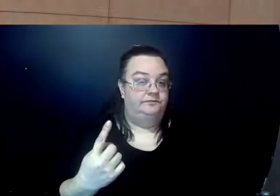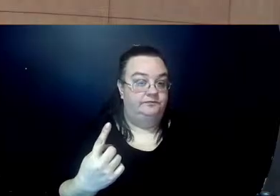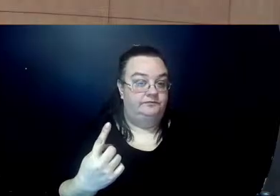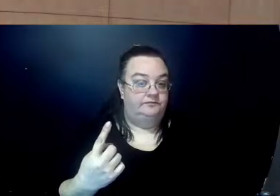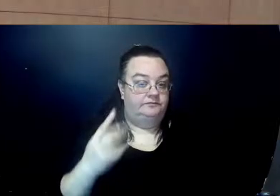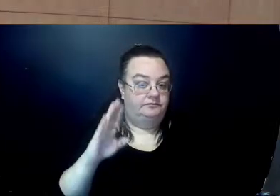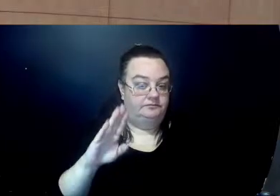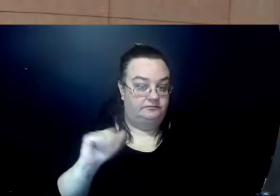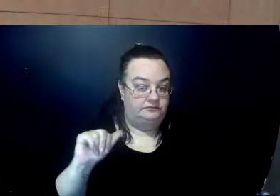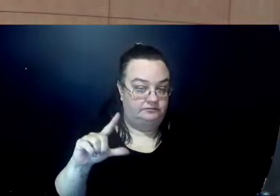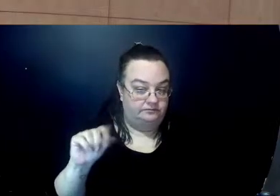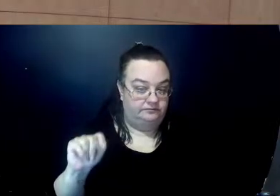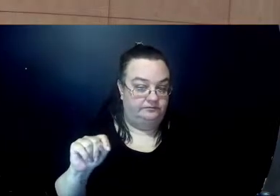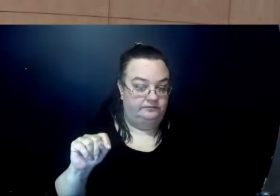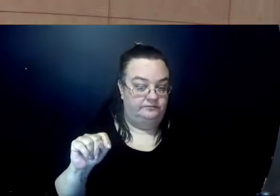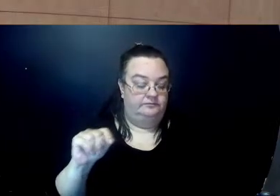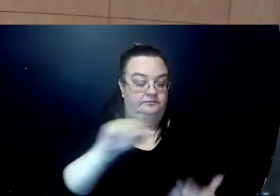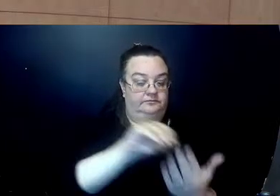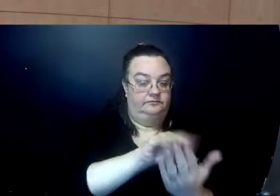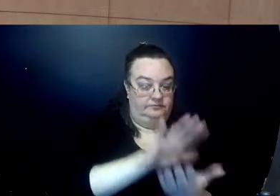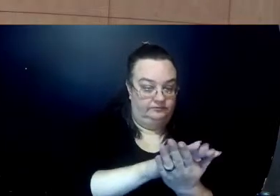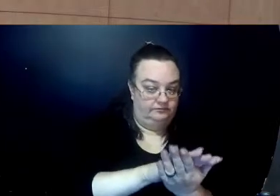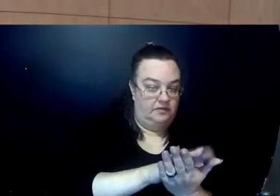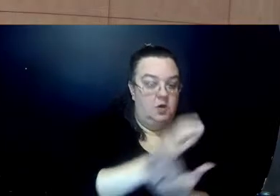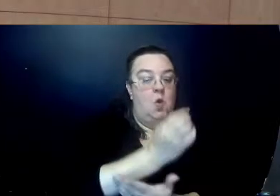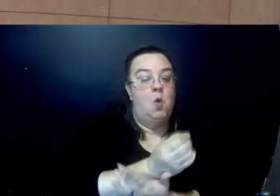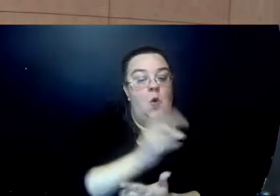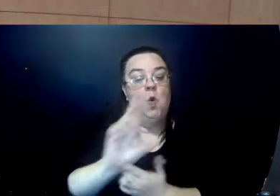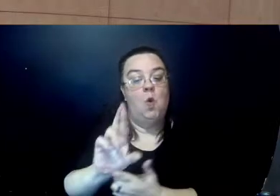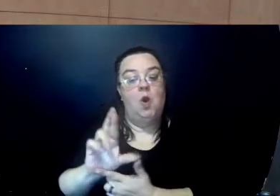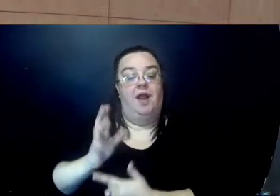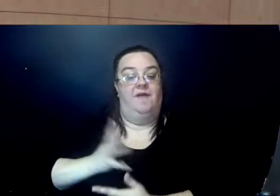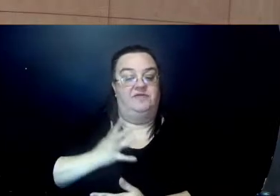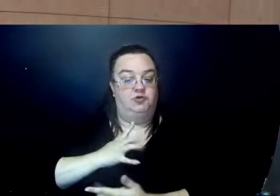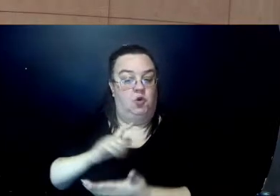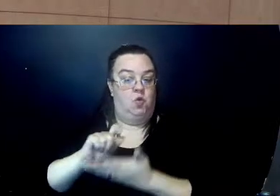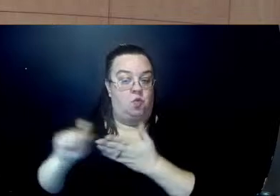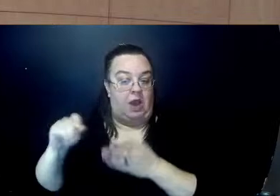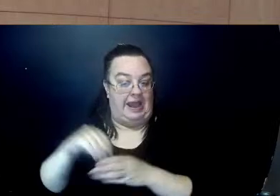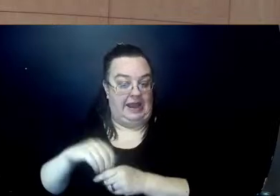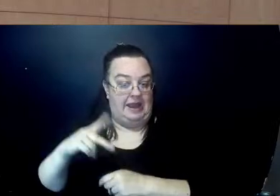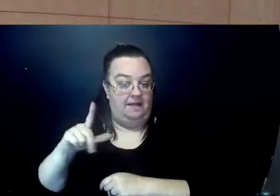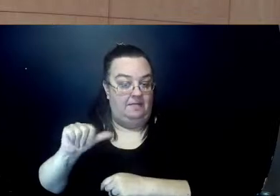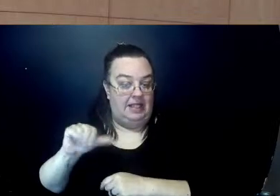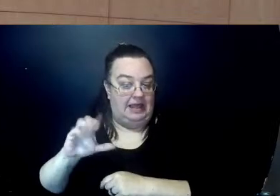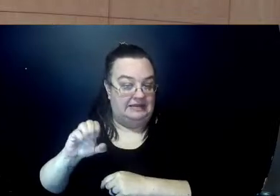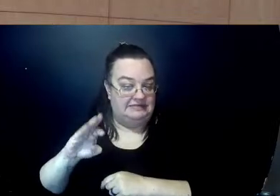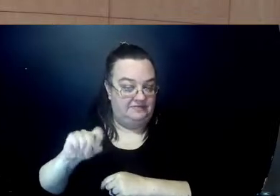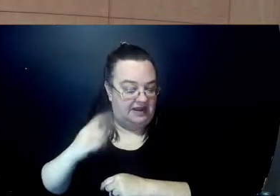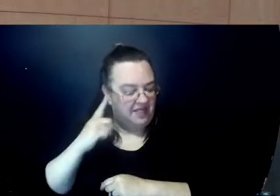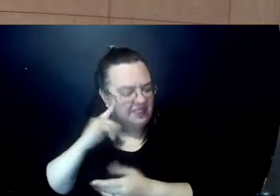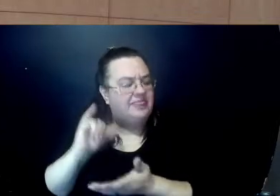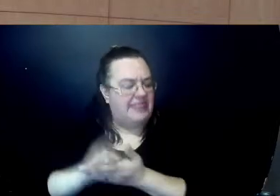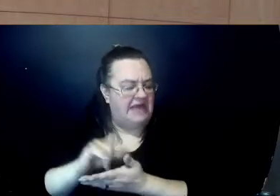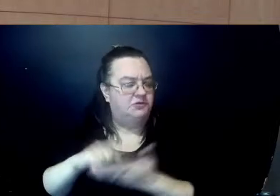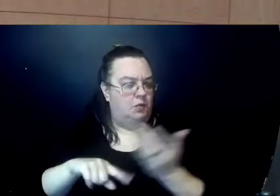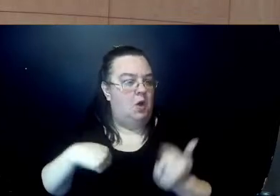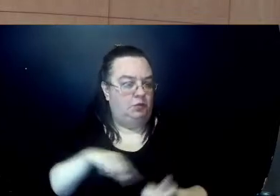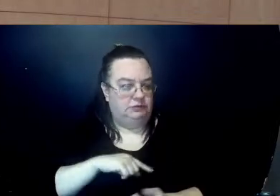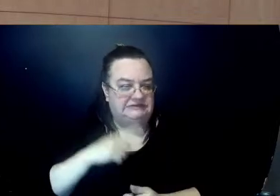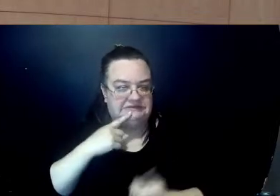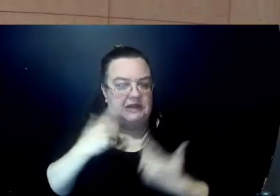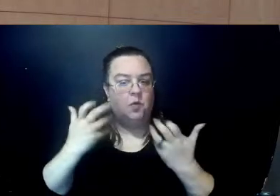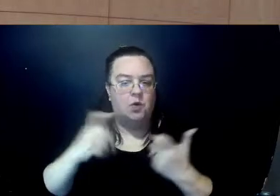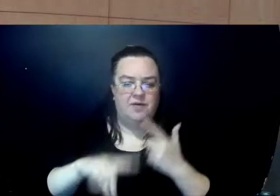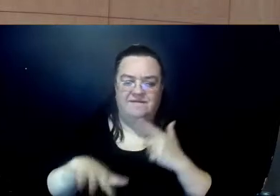ballot placement or official write-in placement. And I think that's what we are saying we want to find the